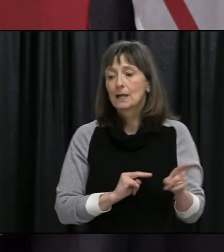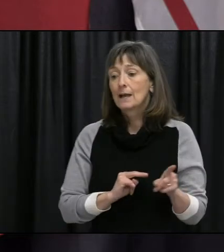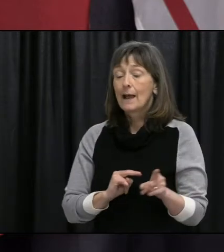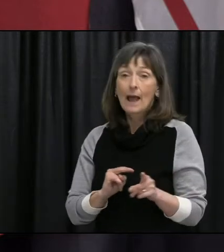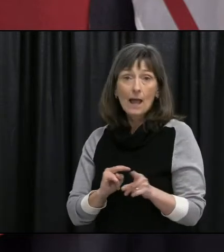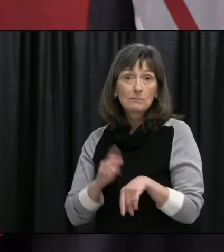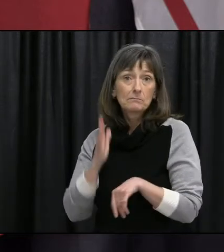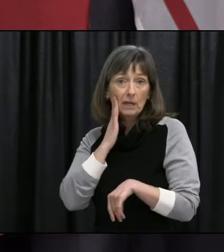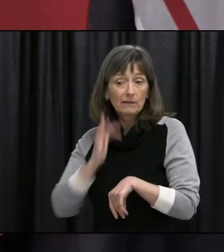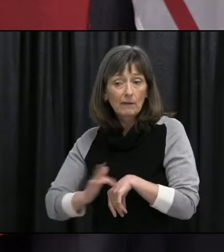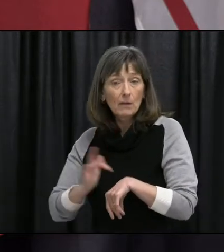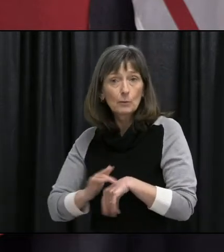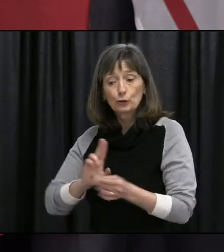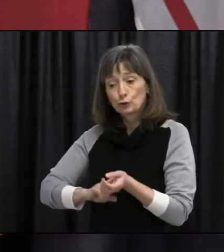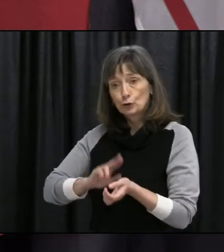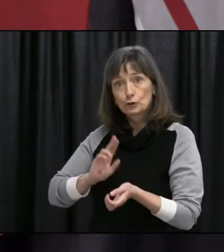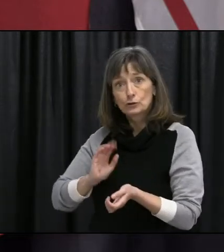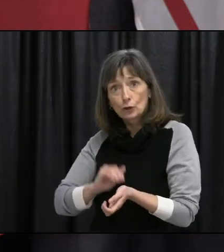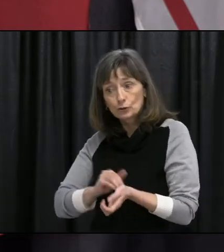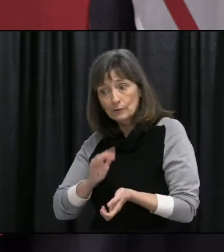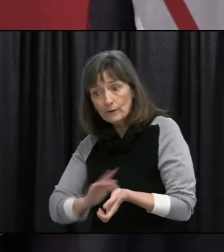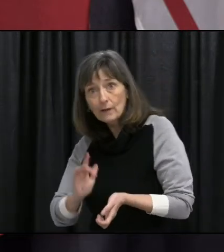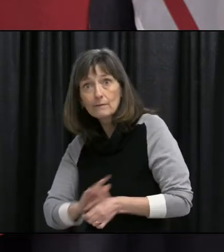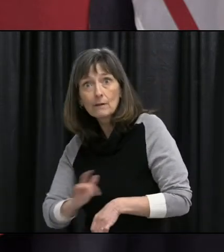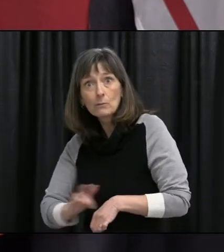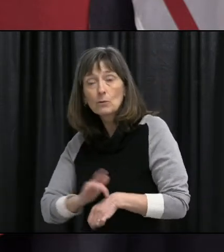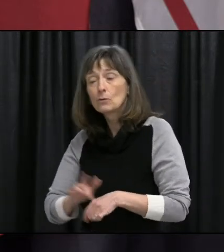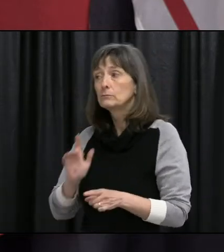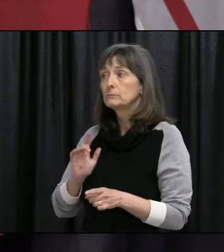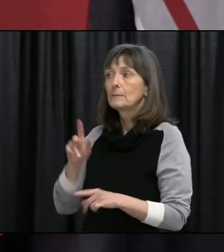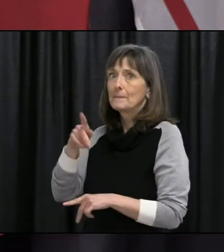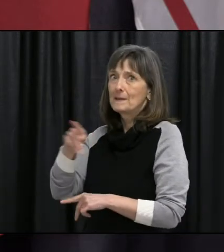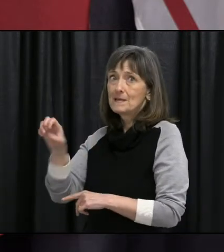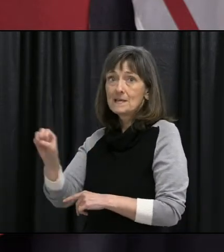important, component of this, making sure that we can respond.